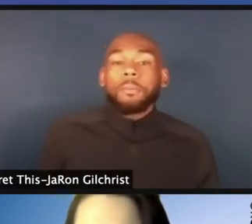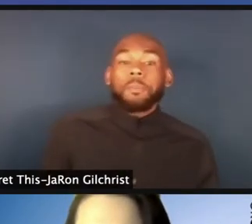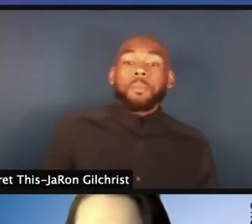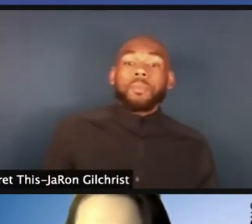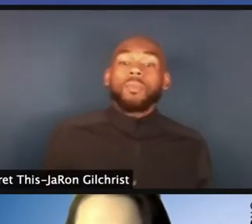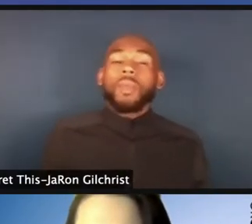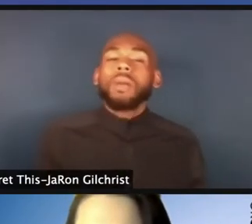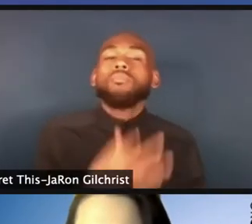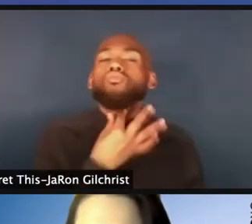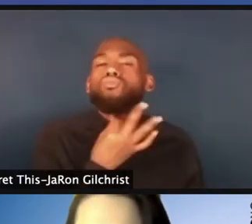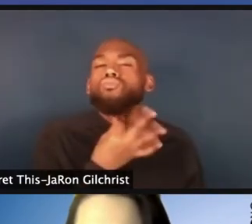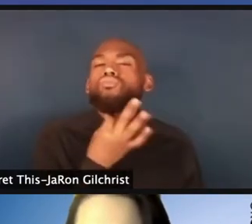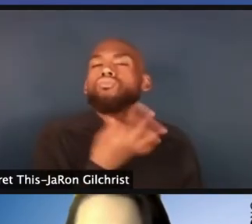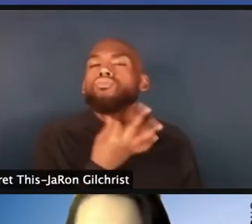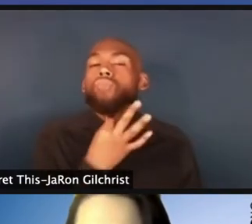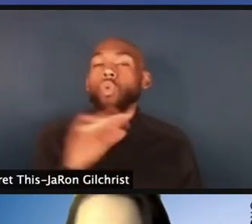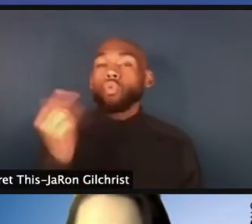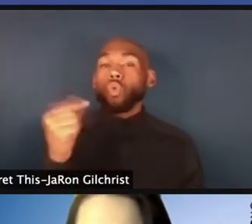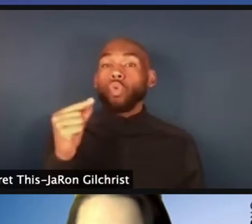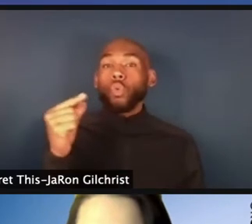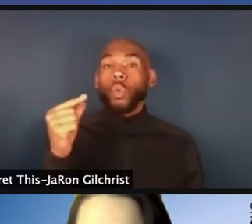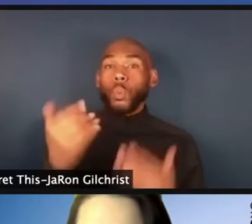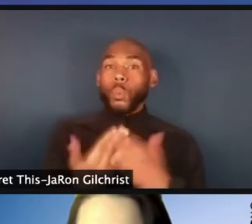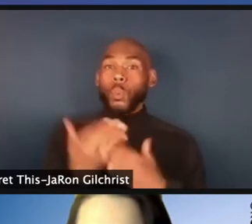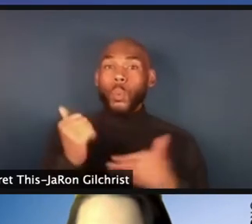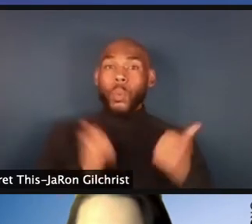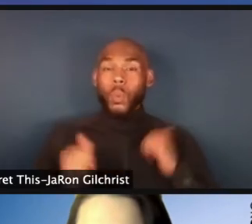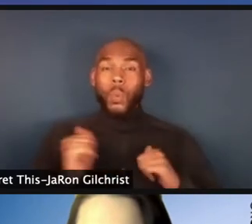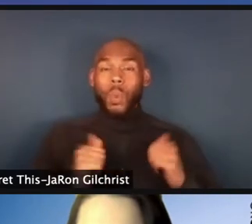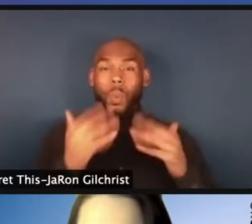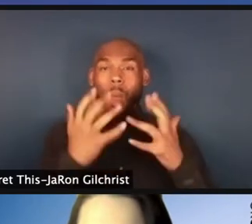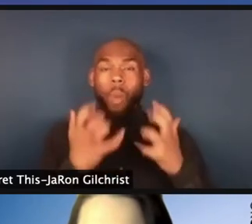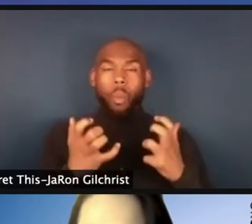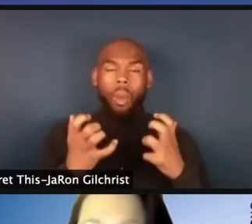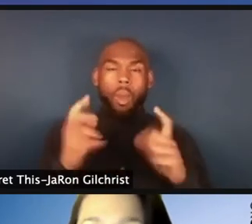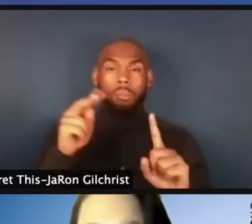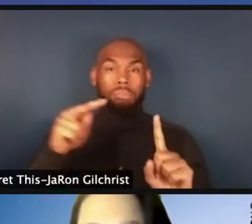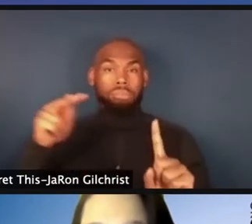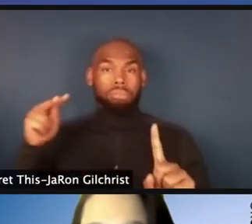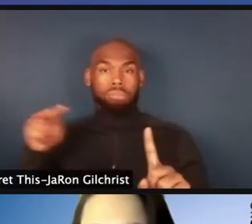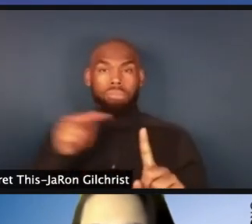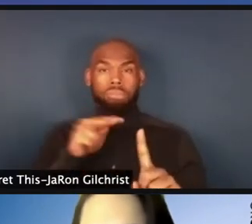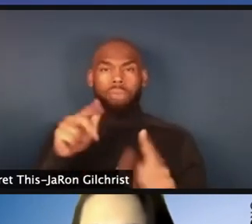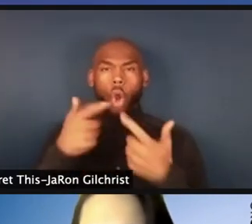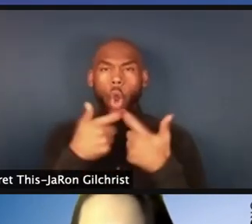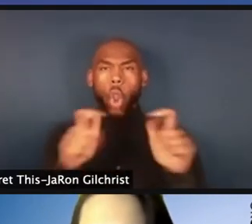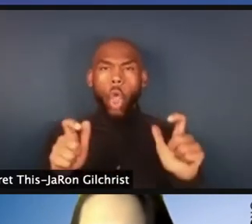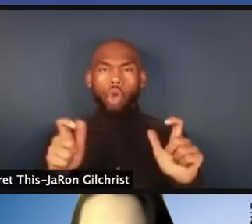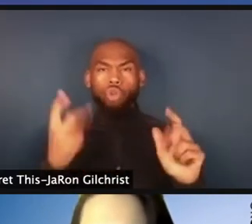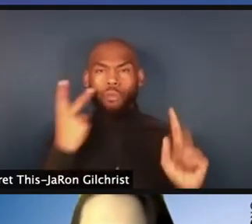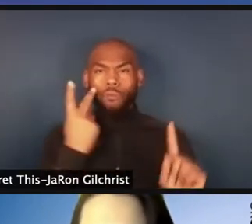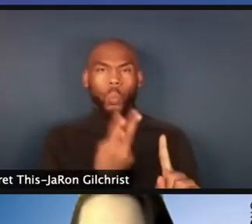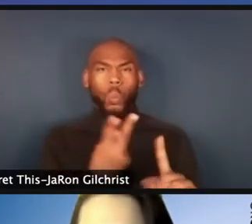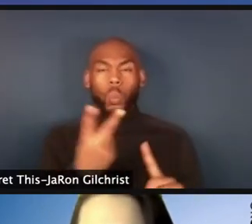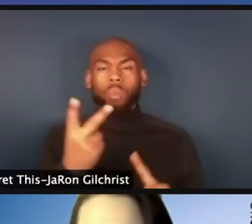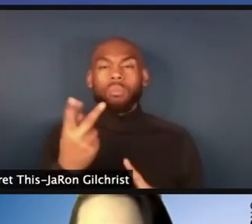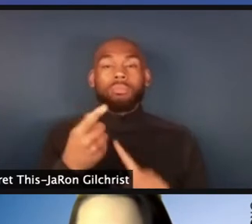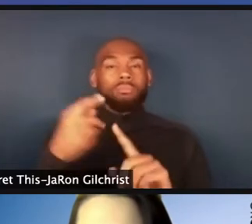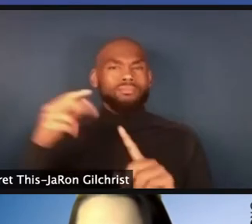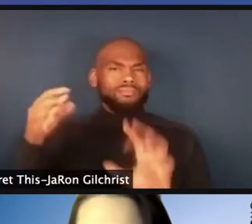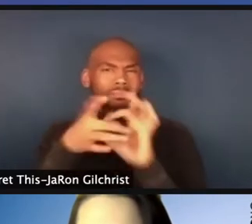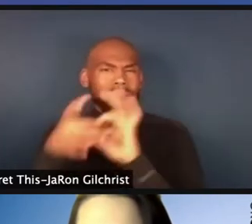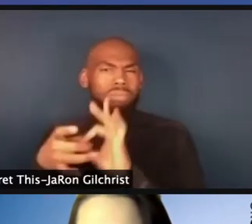actually put the Green New Theater in a sort of larger landscape to the point of the ecosystem. And I'm